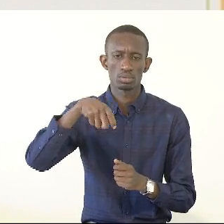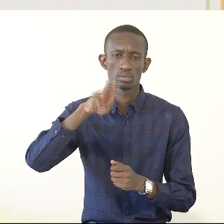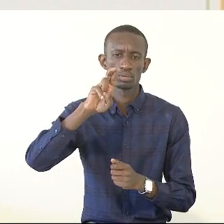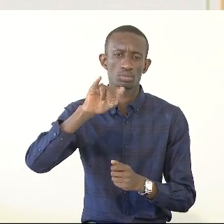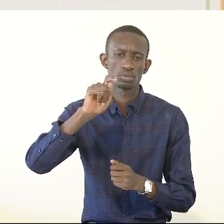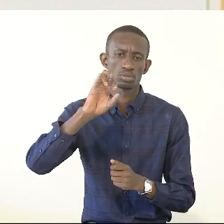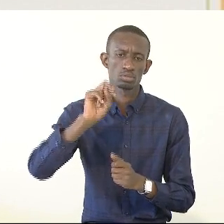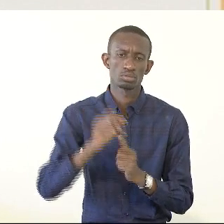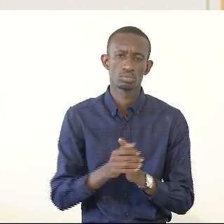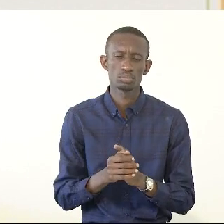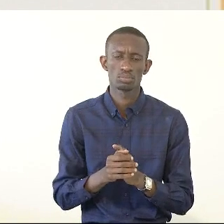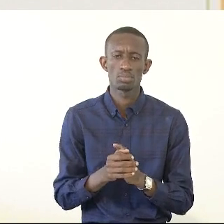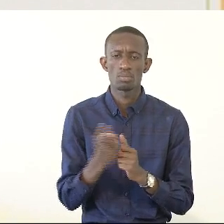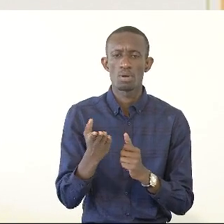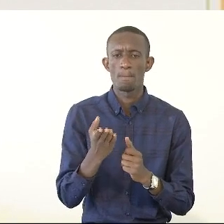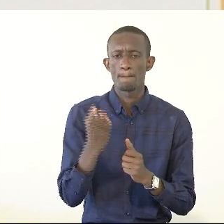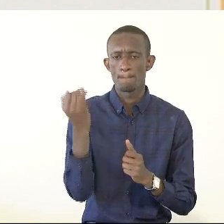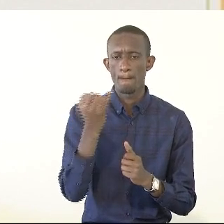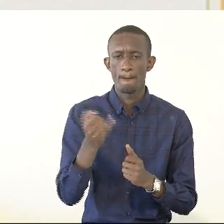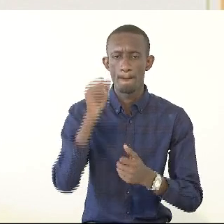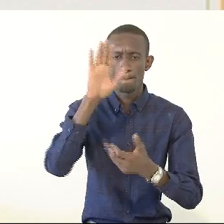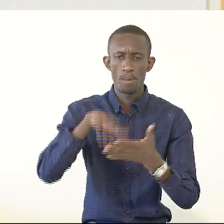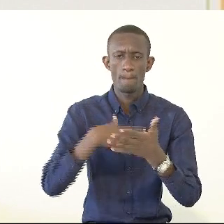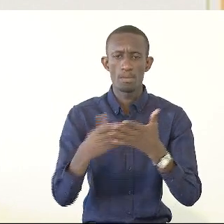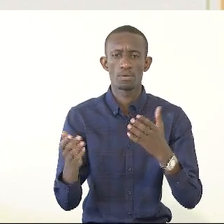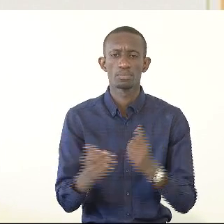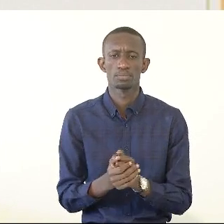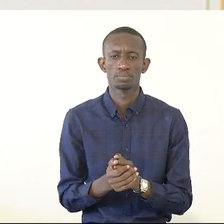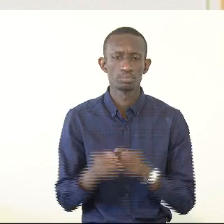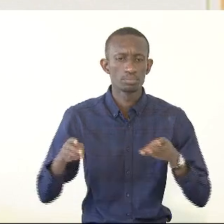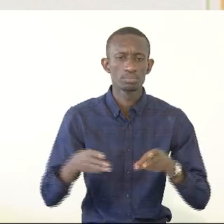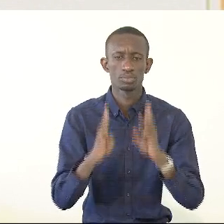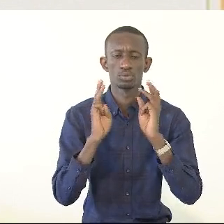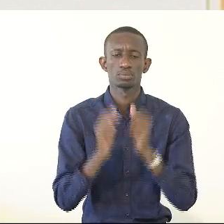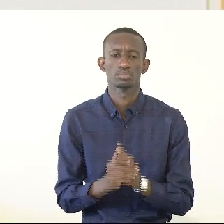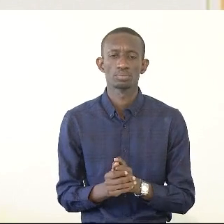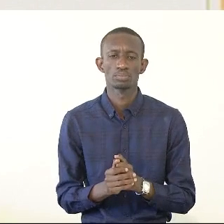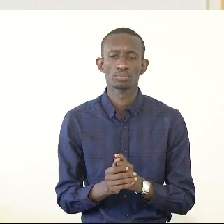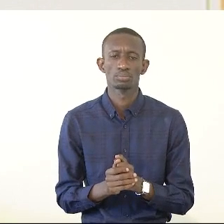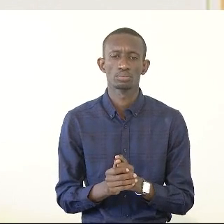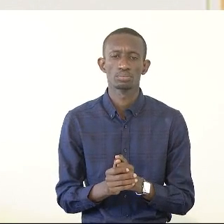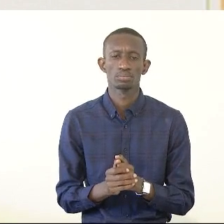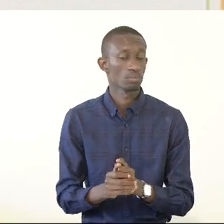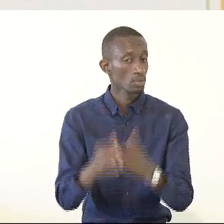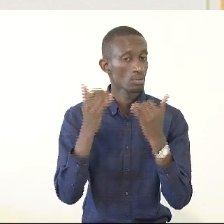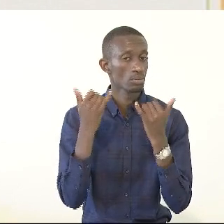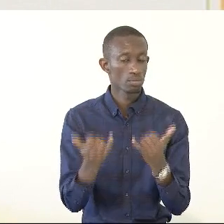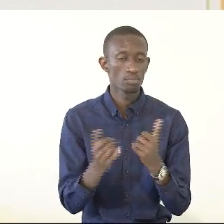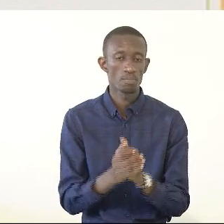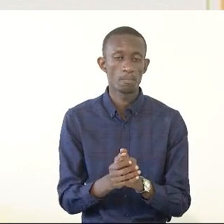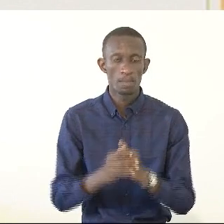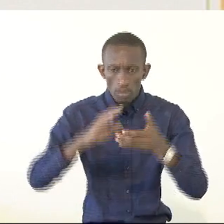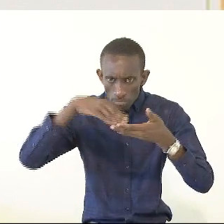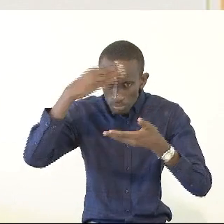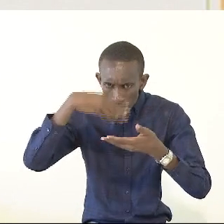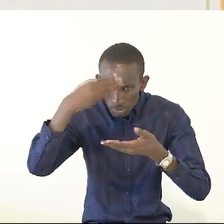solving a quadratic equation. That was factorization method. But today we are going to learn